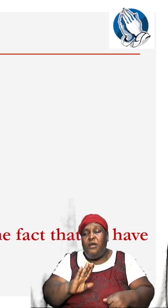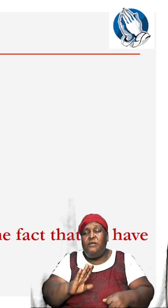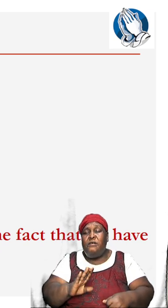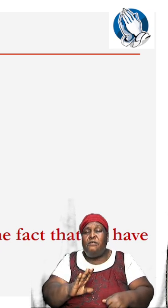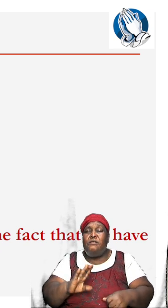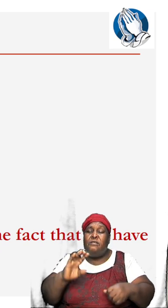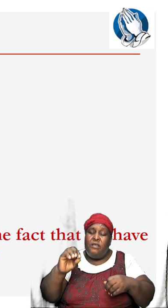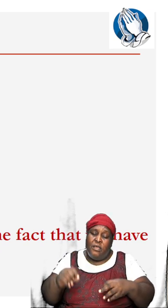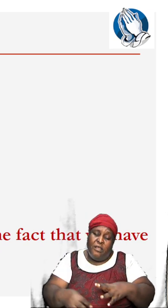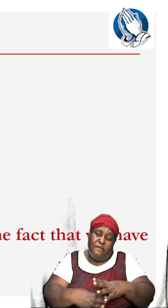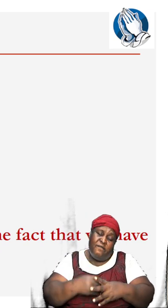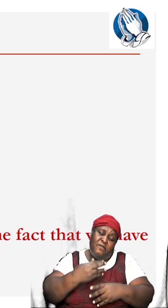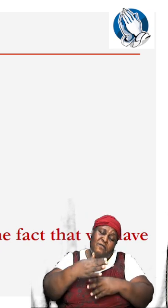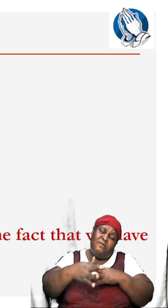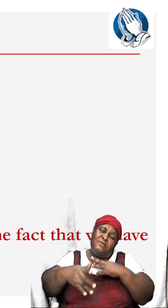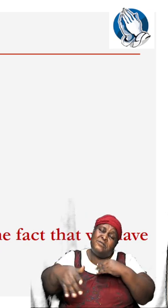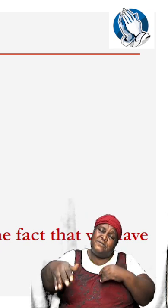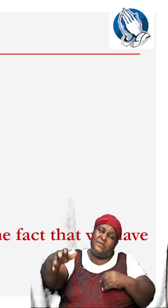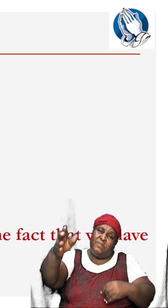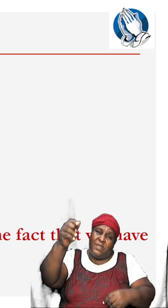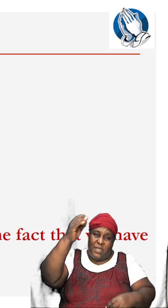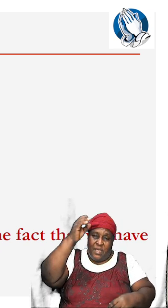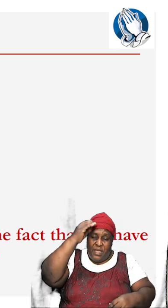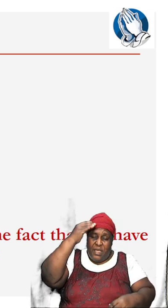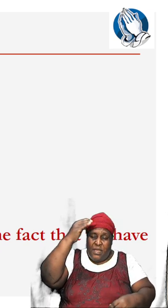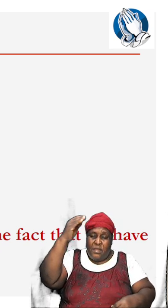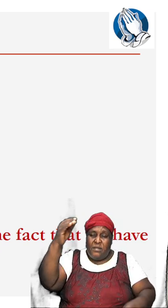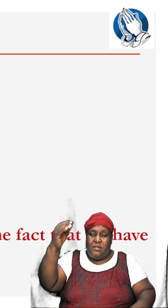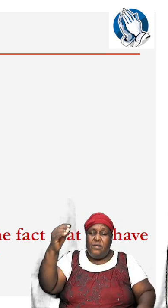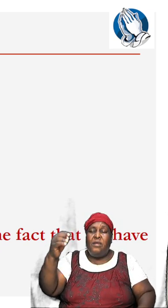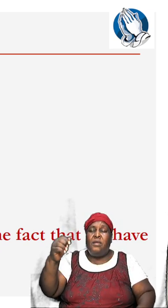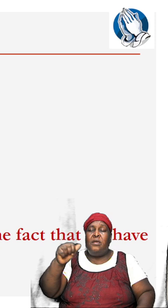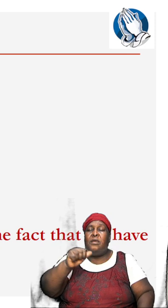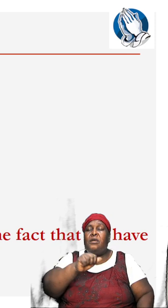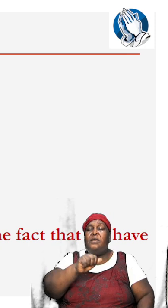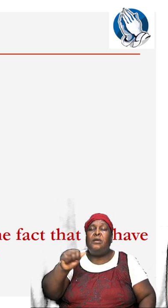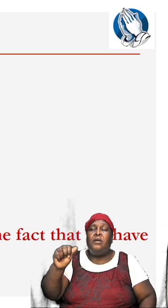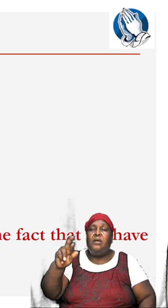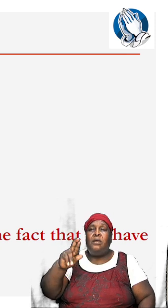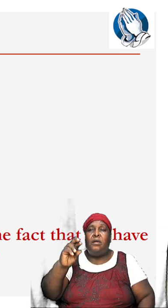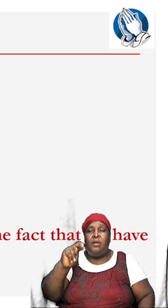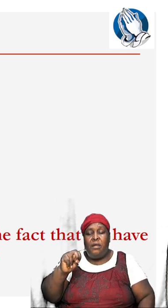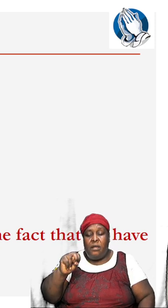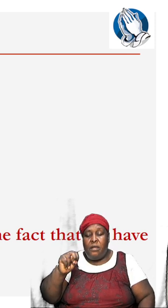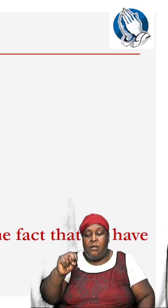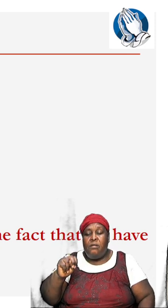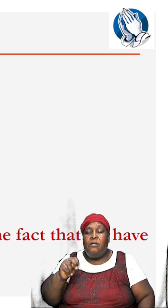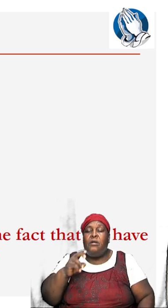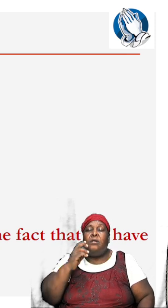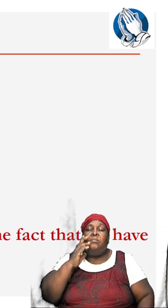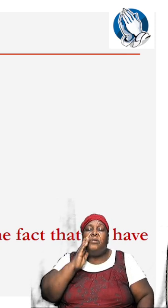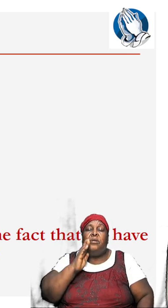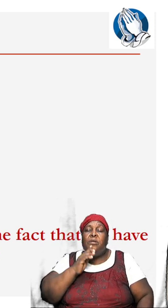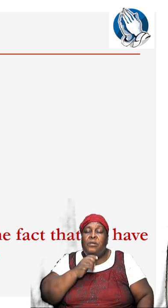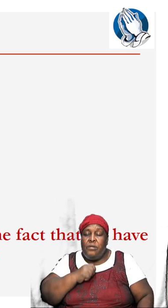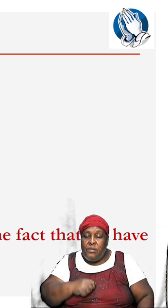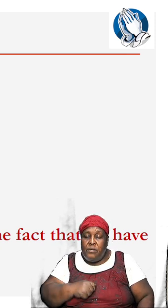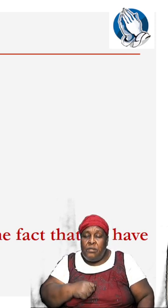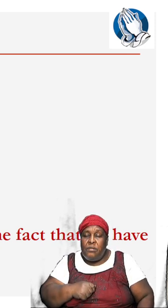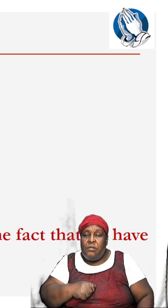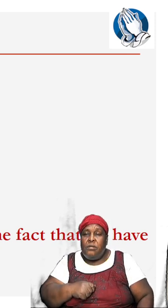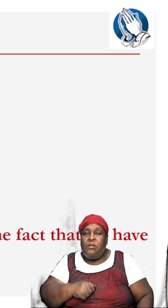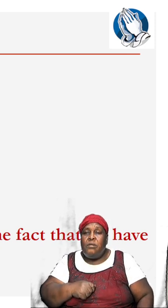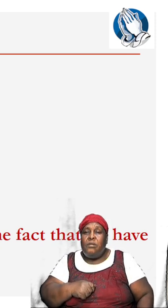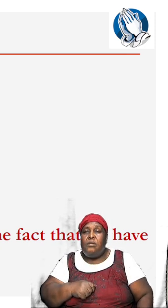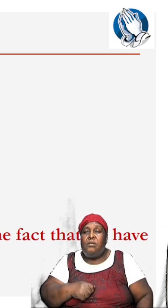head even down to the feet. The defining mark for the child of God is to